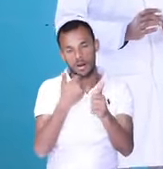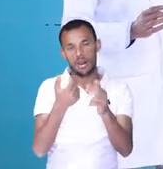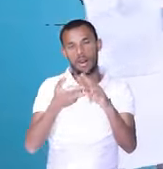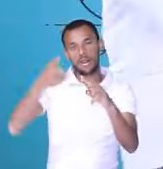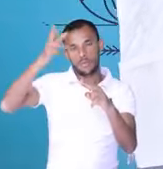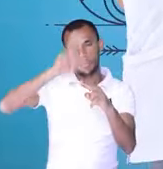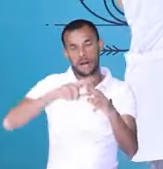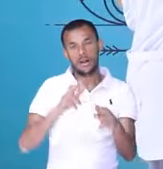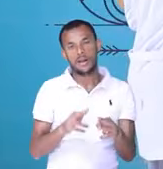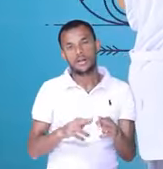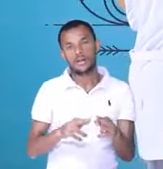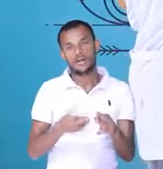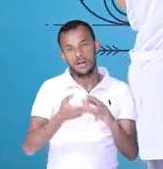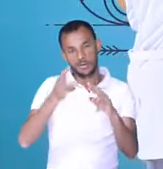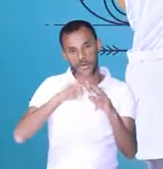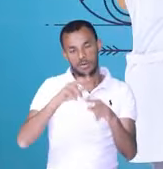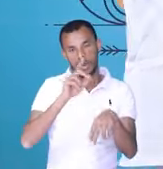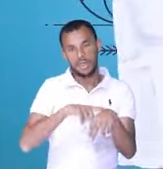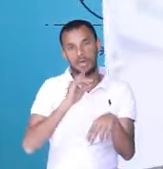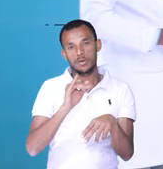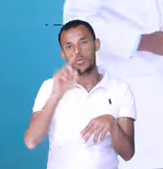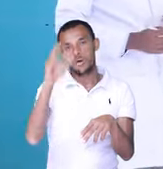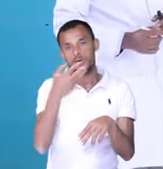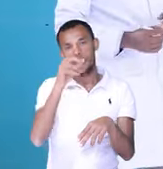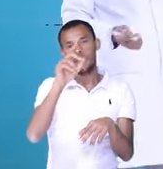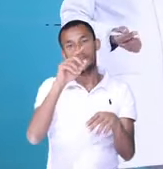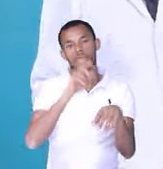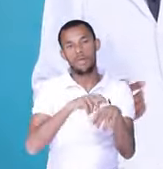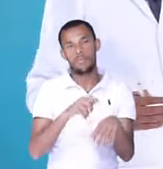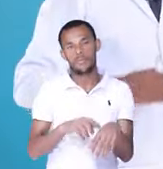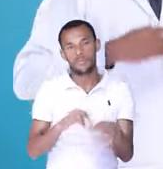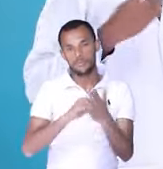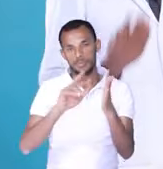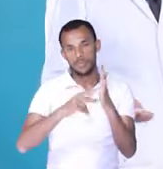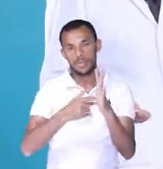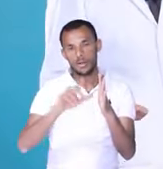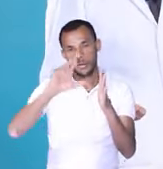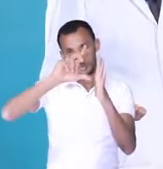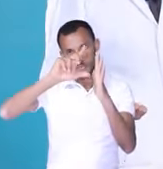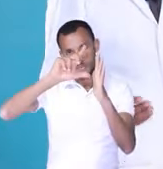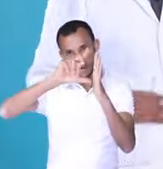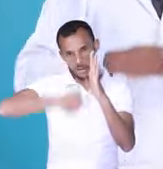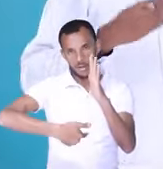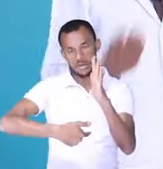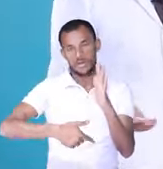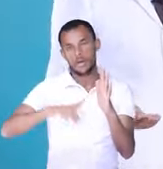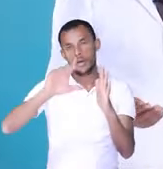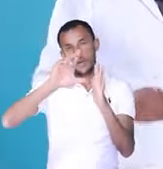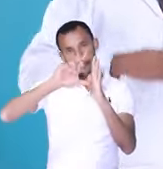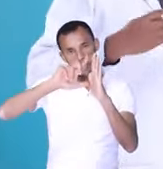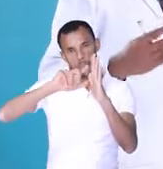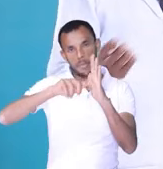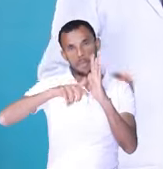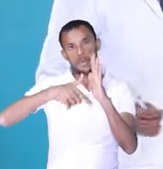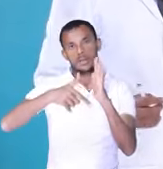of time. Simply, a reciprocal of time is 1 over time. 1 over time is per second, per minute,